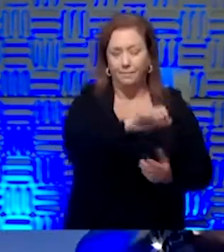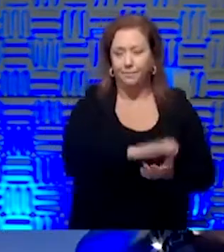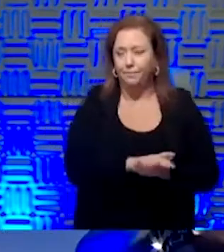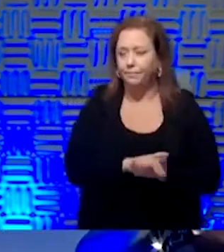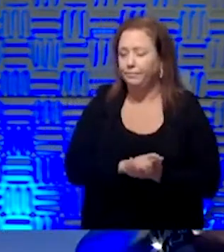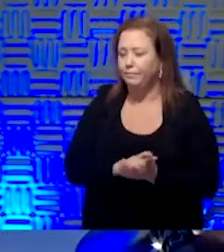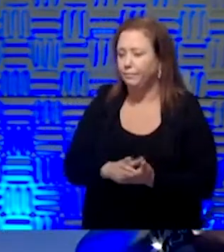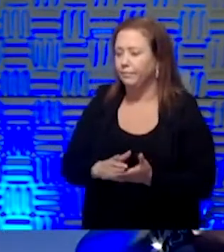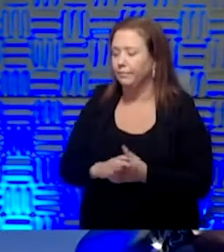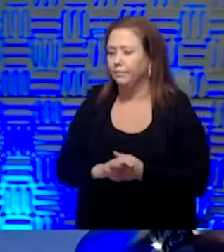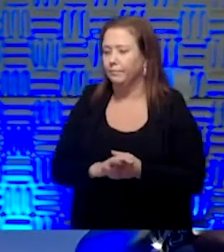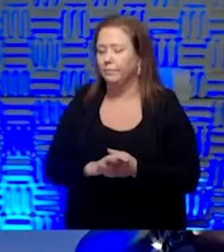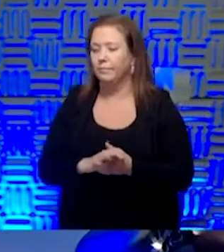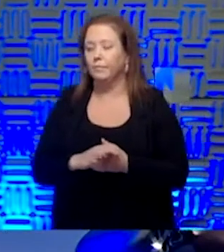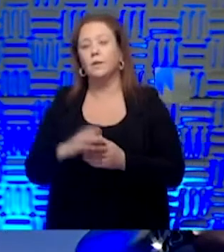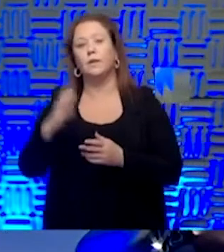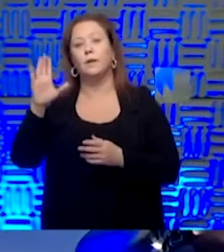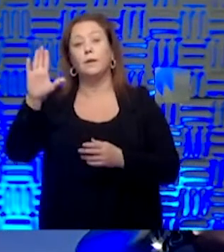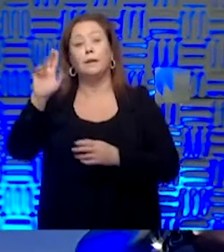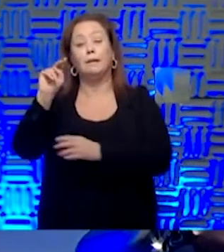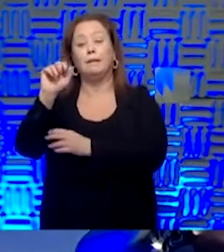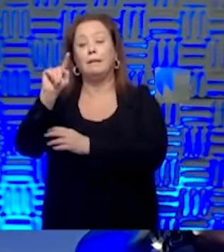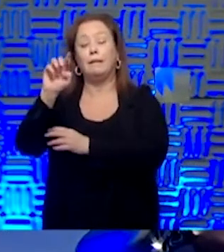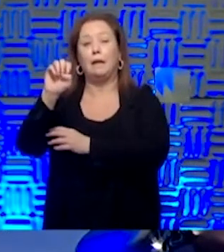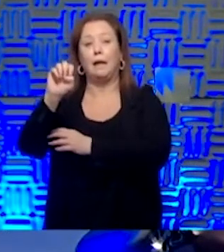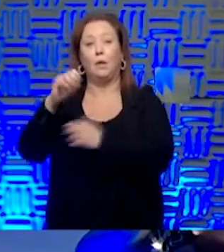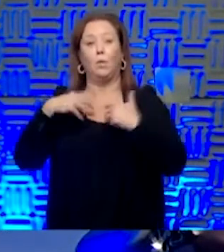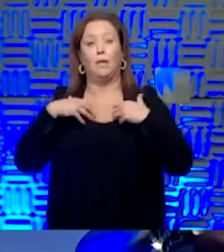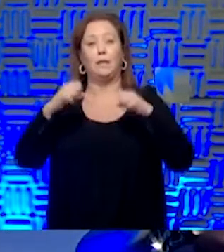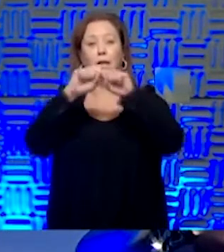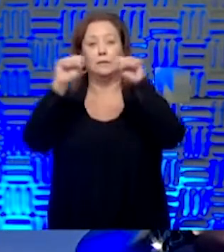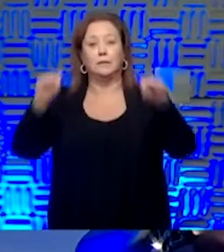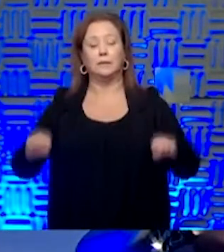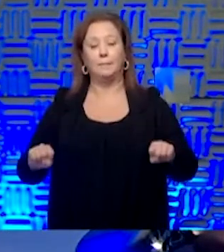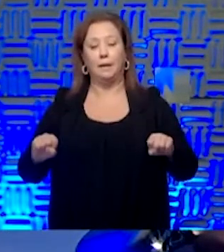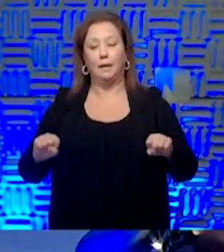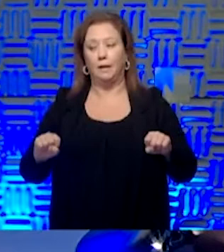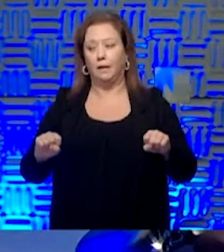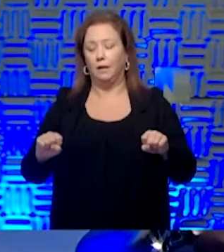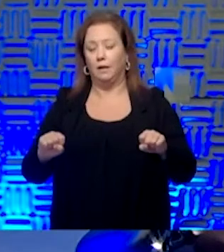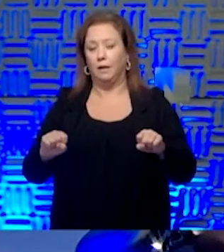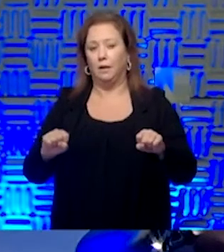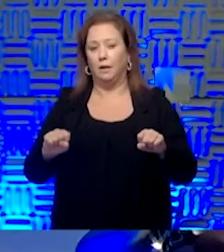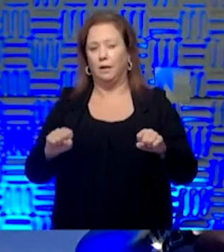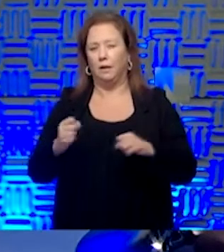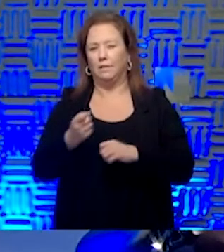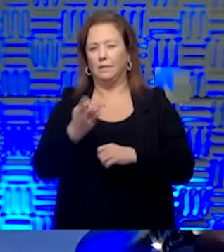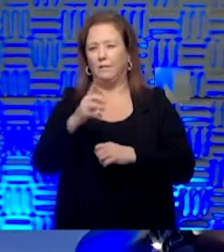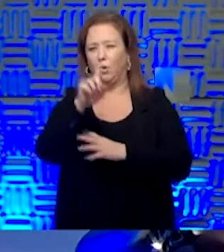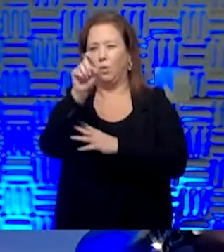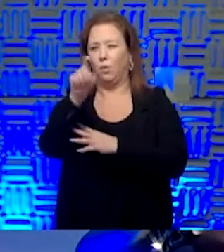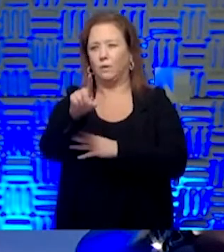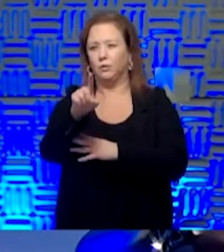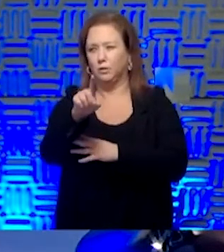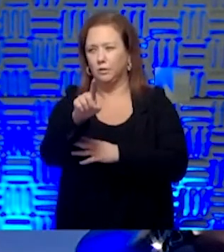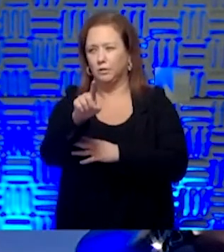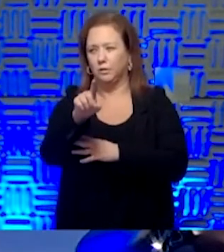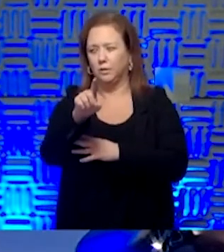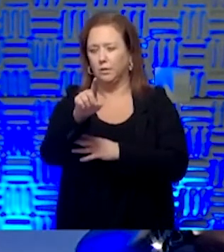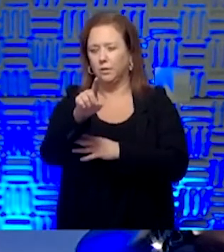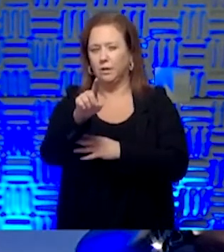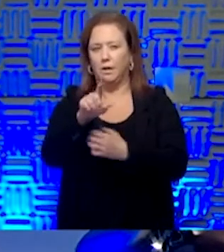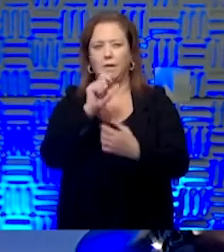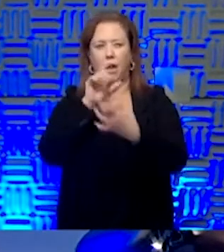you. Yeah, this is Nate also with the health system. I have a couple of questions here that